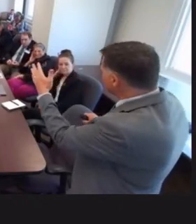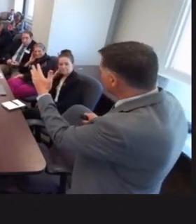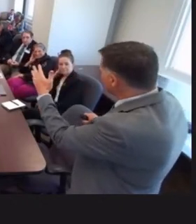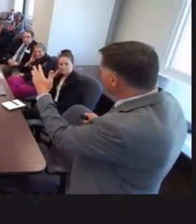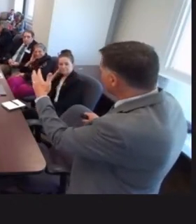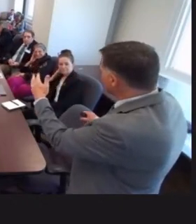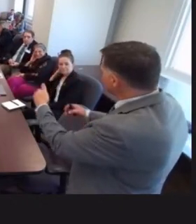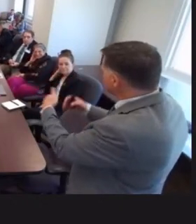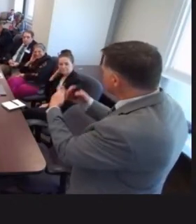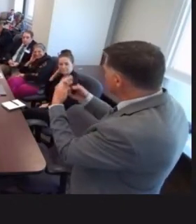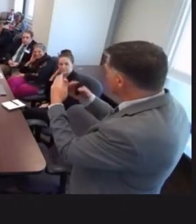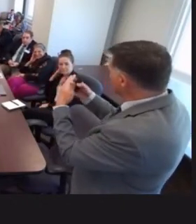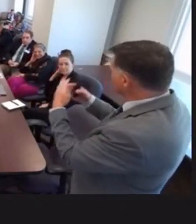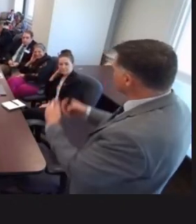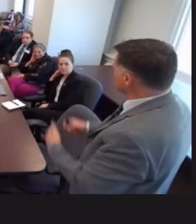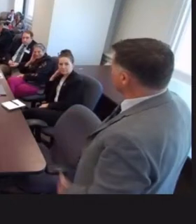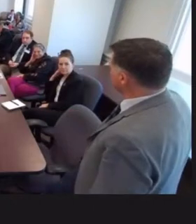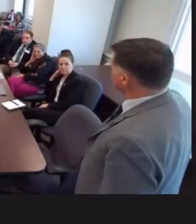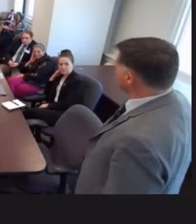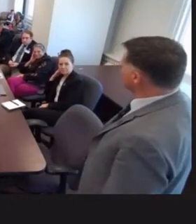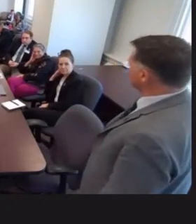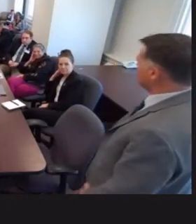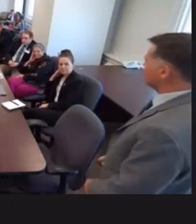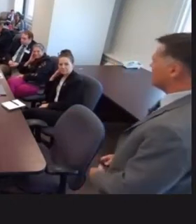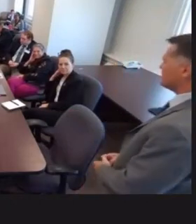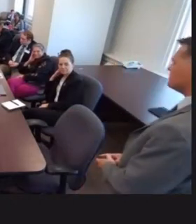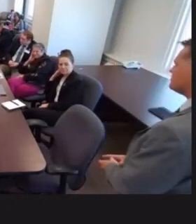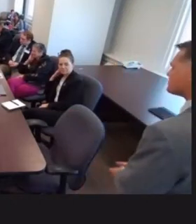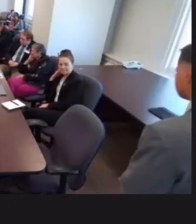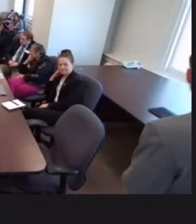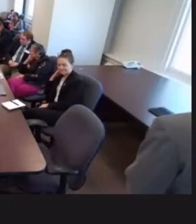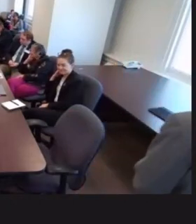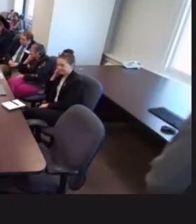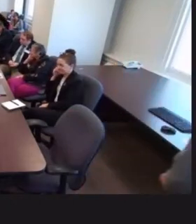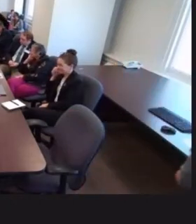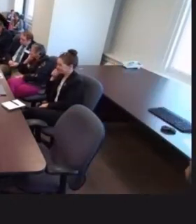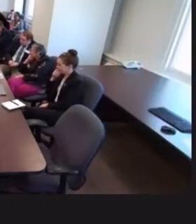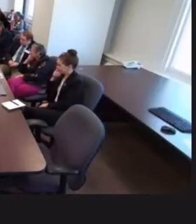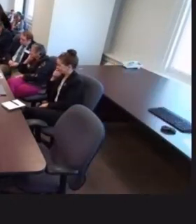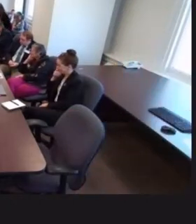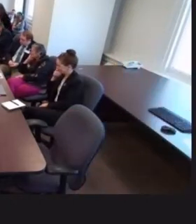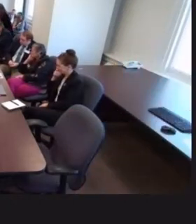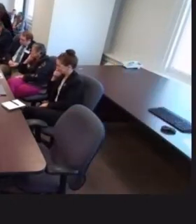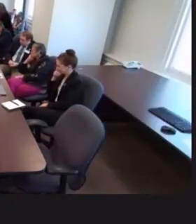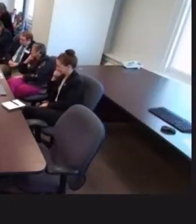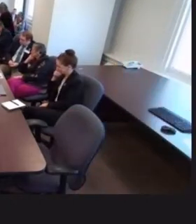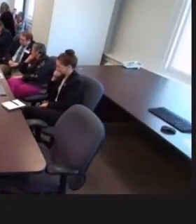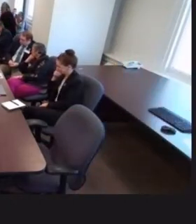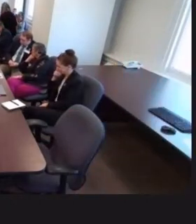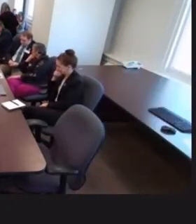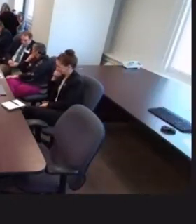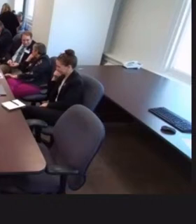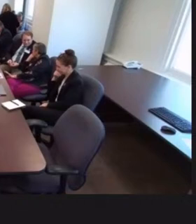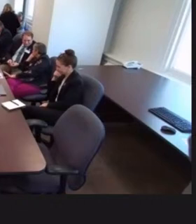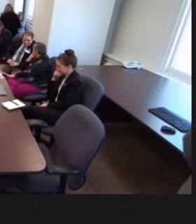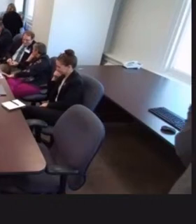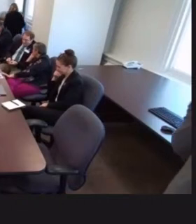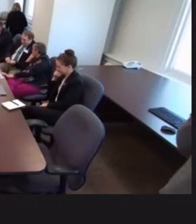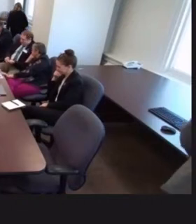didn't even notice you'd eat the food you guys are just so we're working so funny keeping this is